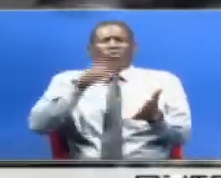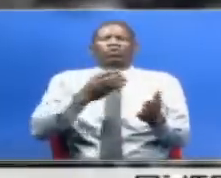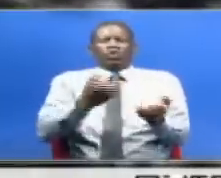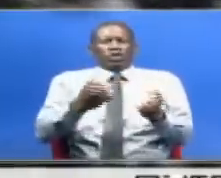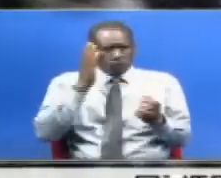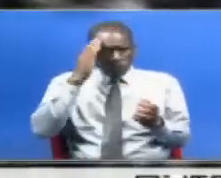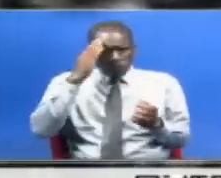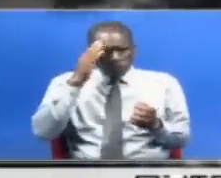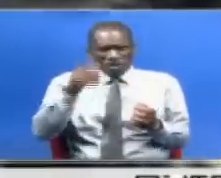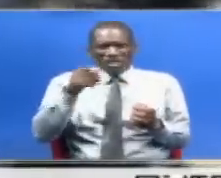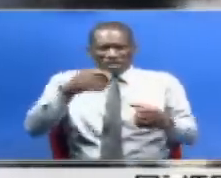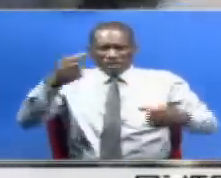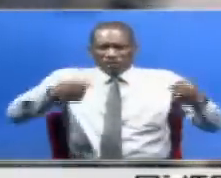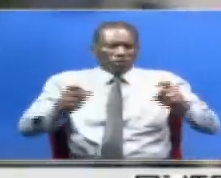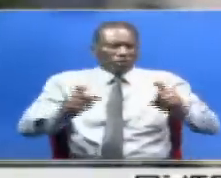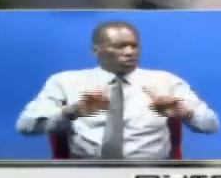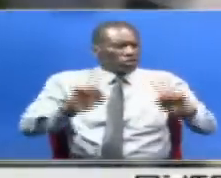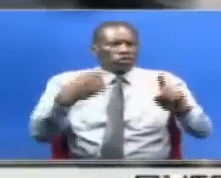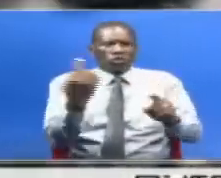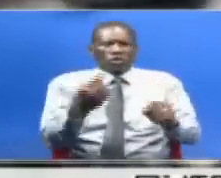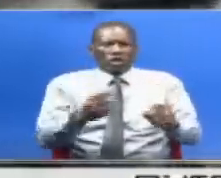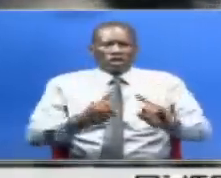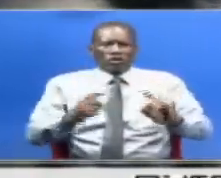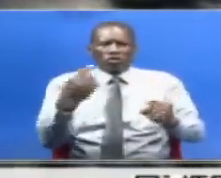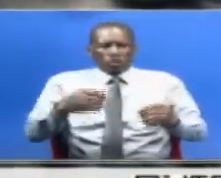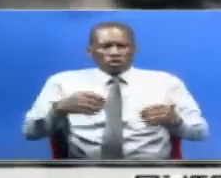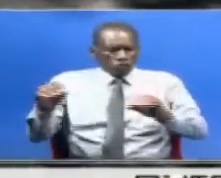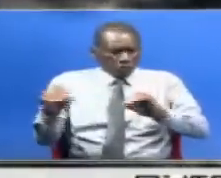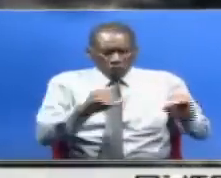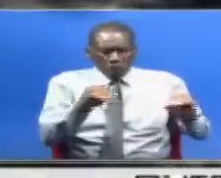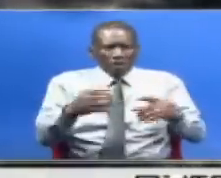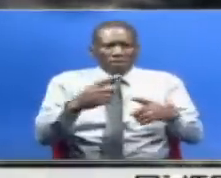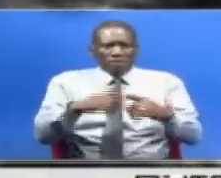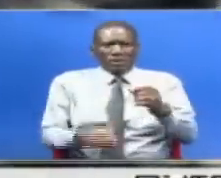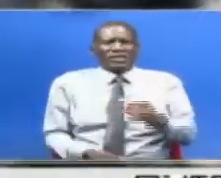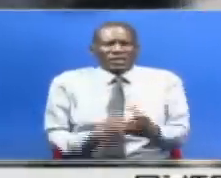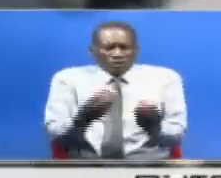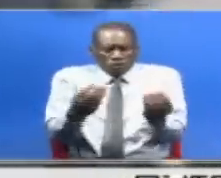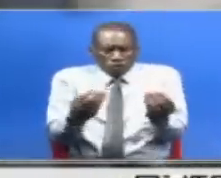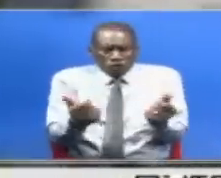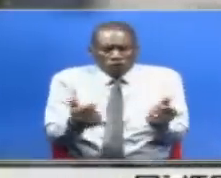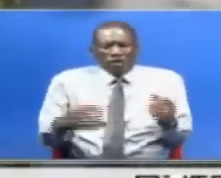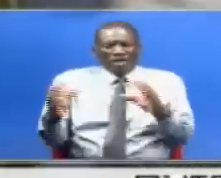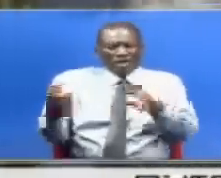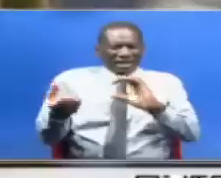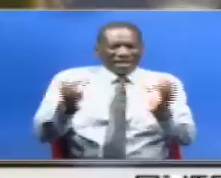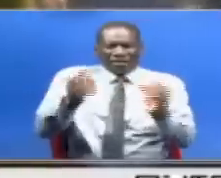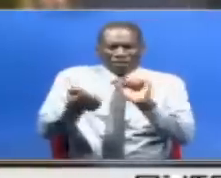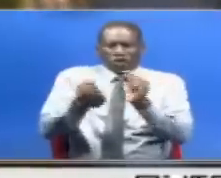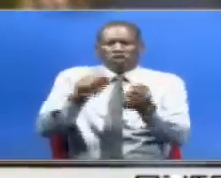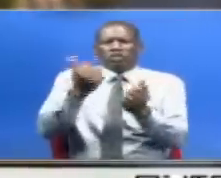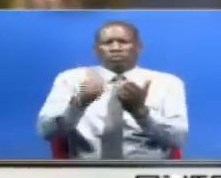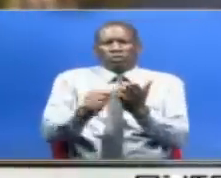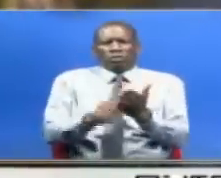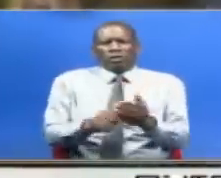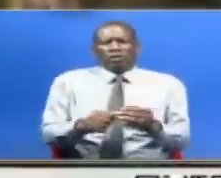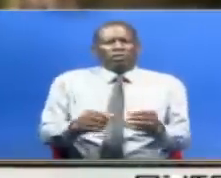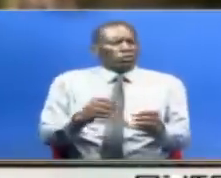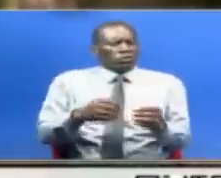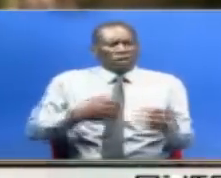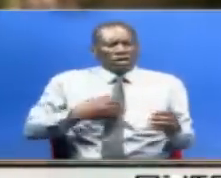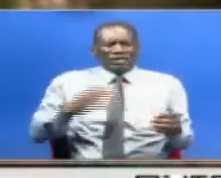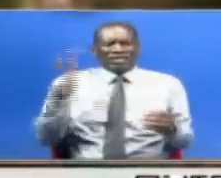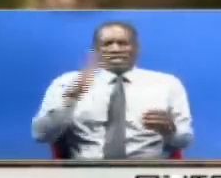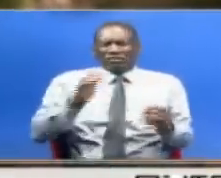is this car is not just, it's not just for mobility, but it's creating a solution for climate change. It's that zero emissions. And in Kenya,